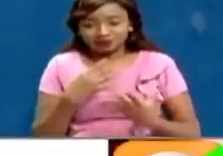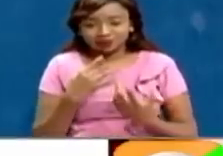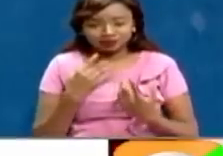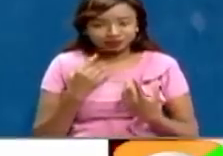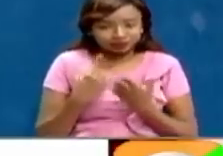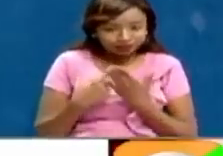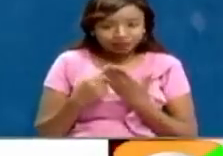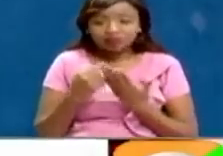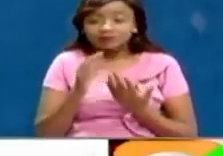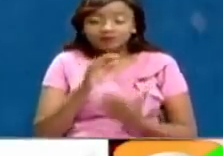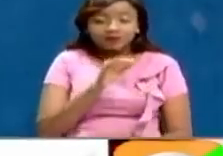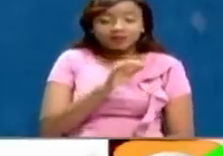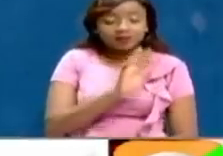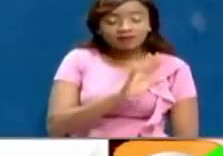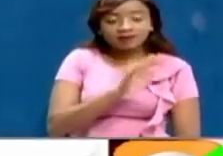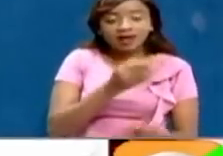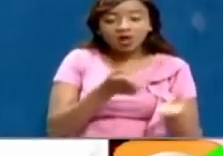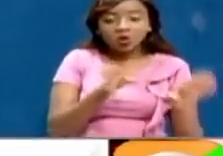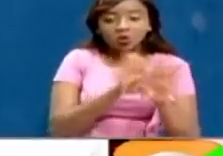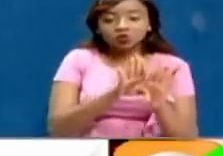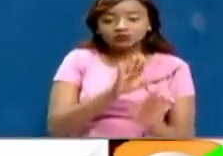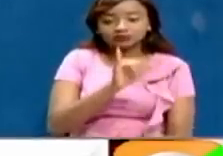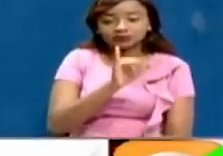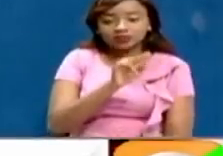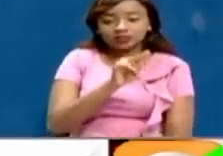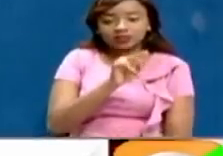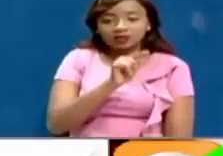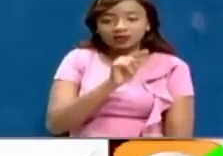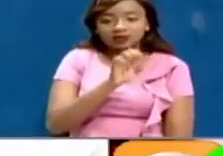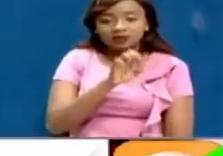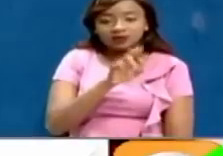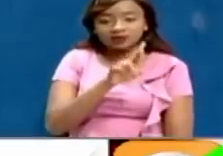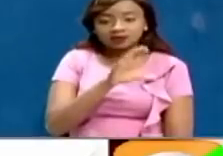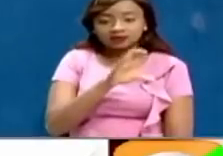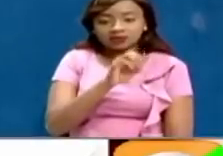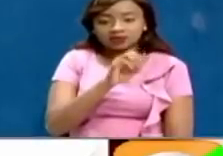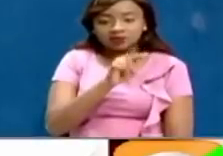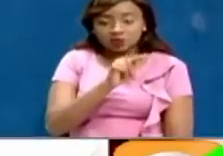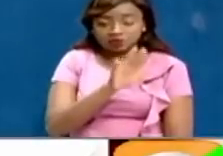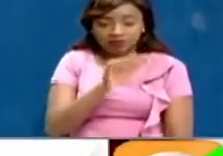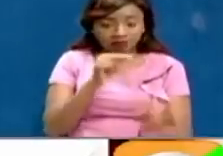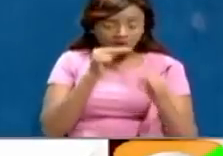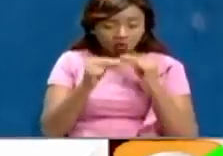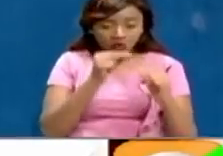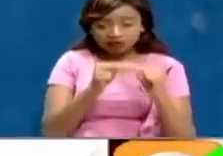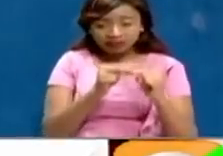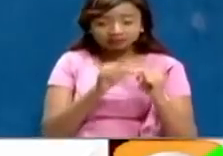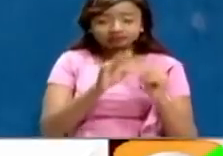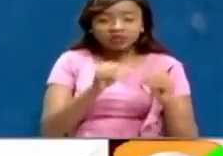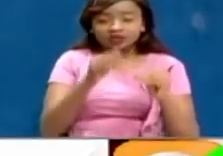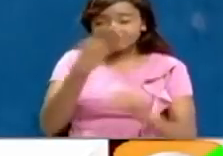talks have begun to forestall the planned shutdown of the iconic Intercontinental Hotel. This is in Nairobi County. The facility has